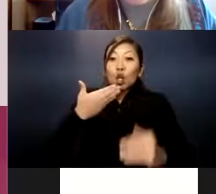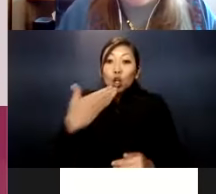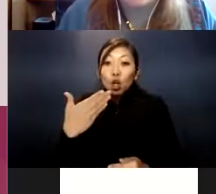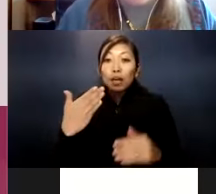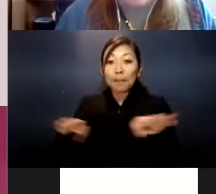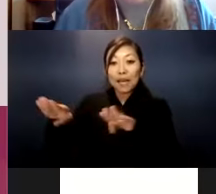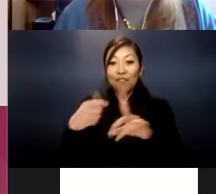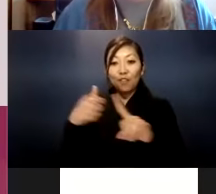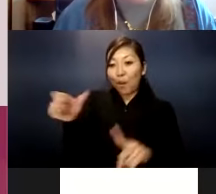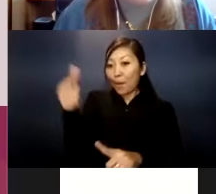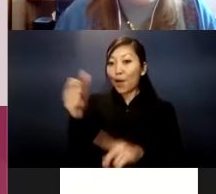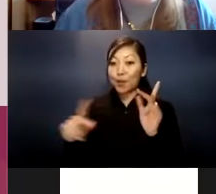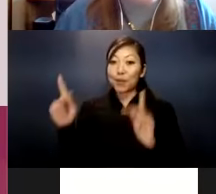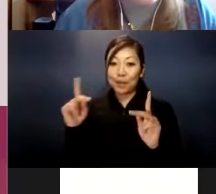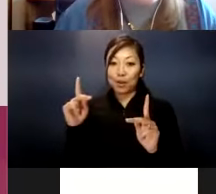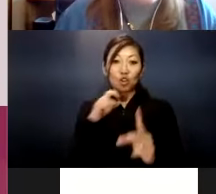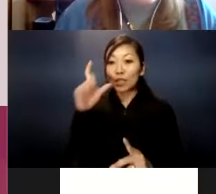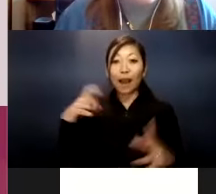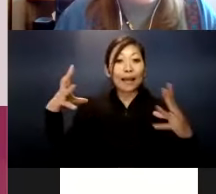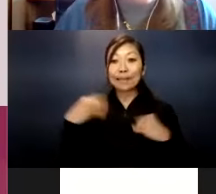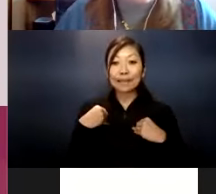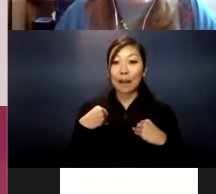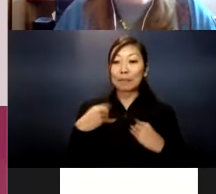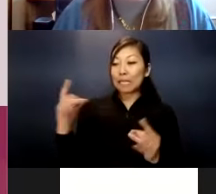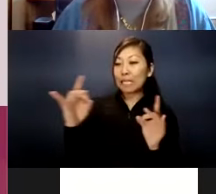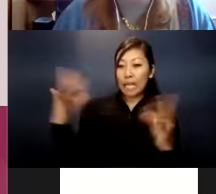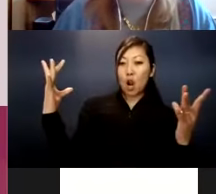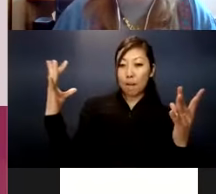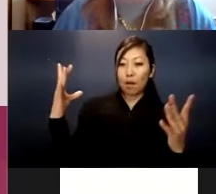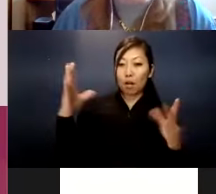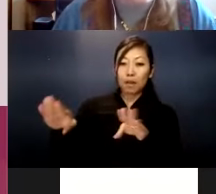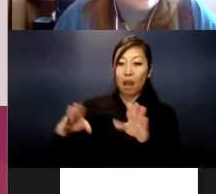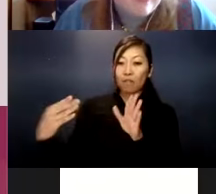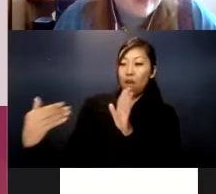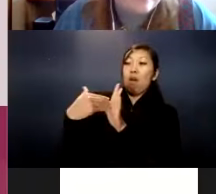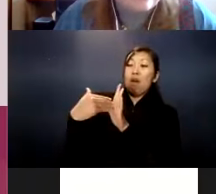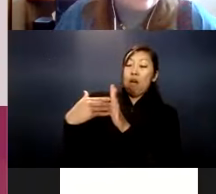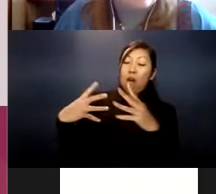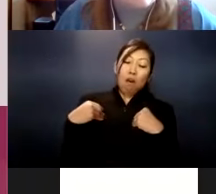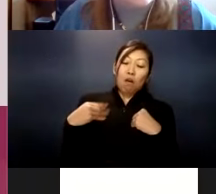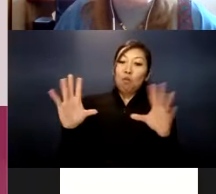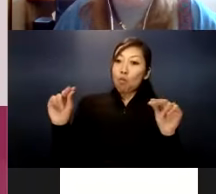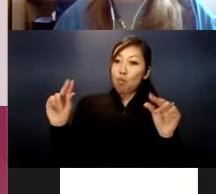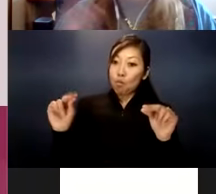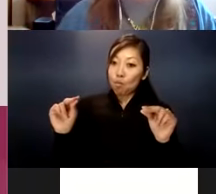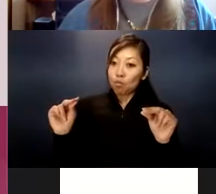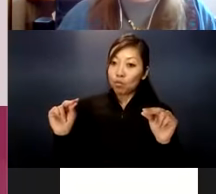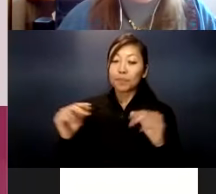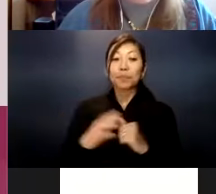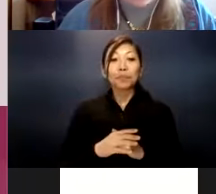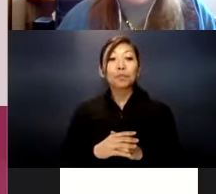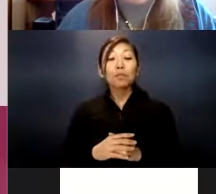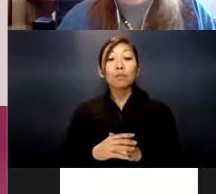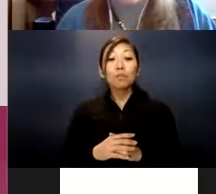tone should reflect that. And so I do want to know, like, when you have had these conversations, or when you've